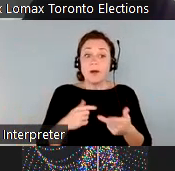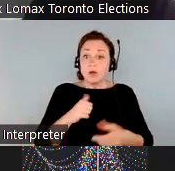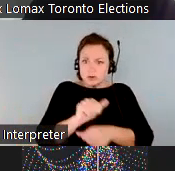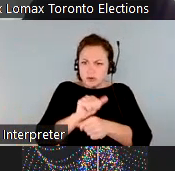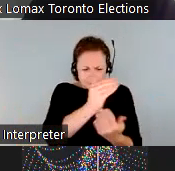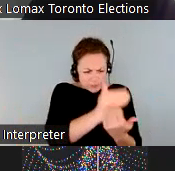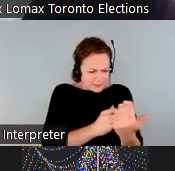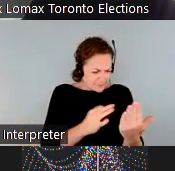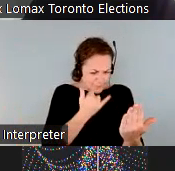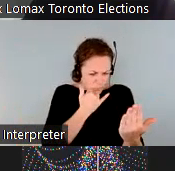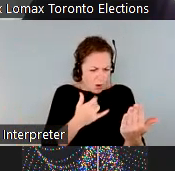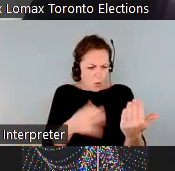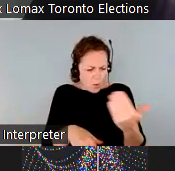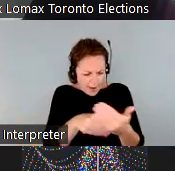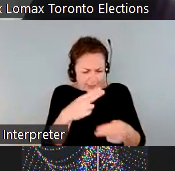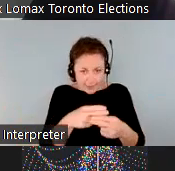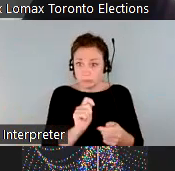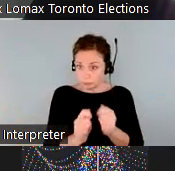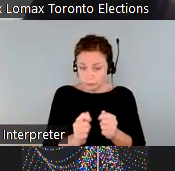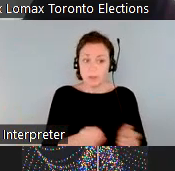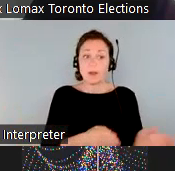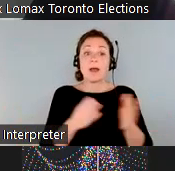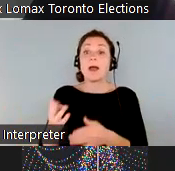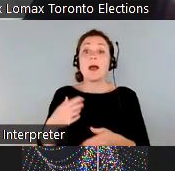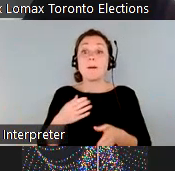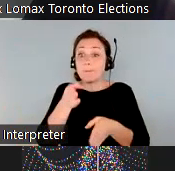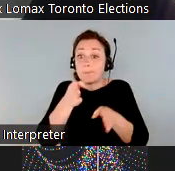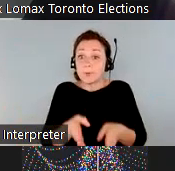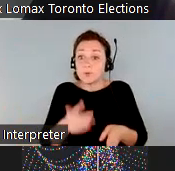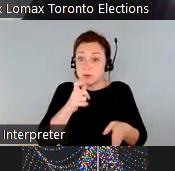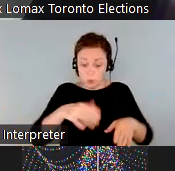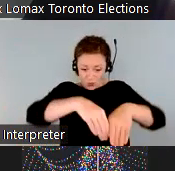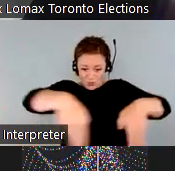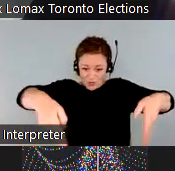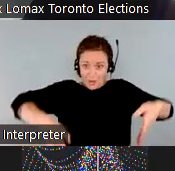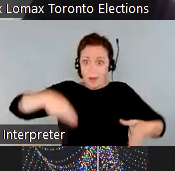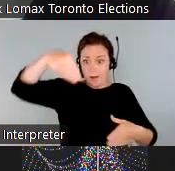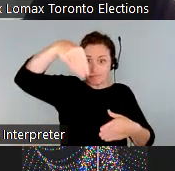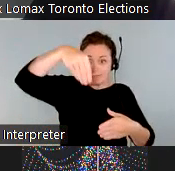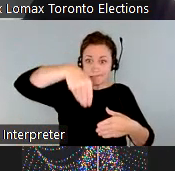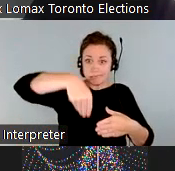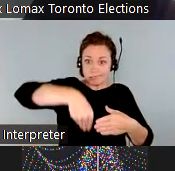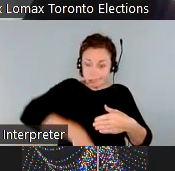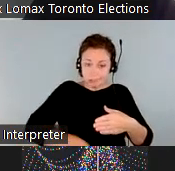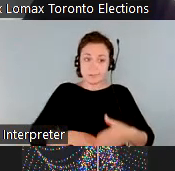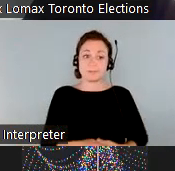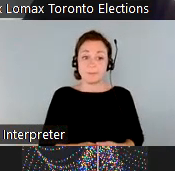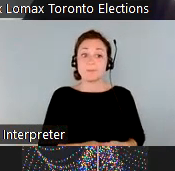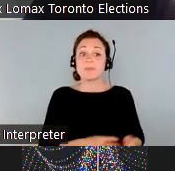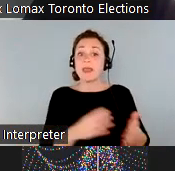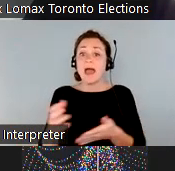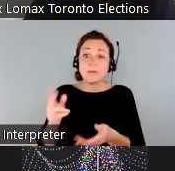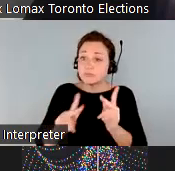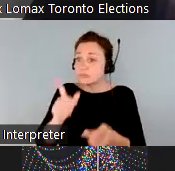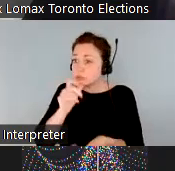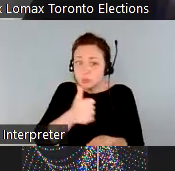adds individuals. Tabulator officer, they feed the ballots into the tabulator. And voter assist terminal officer, they assist voters with using